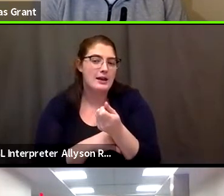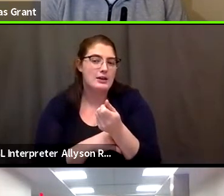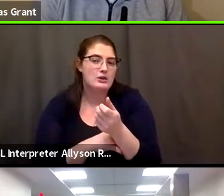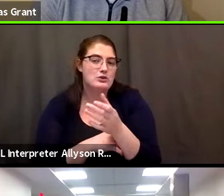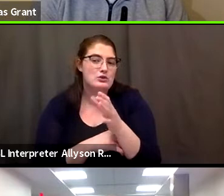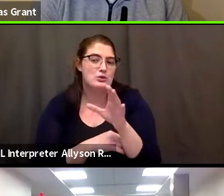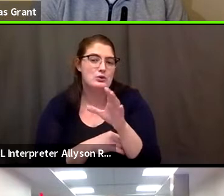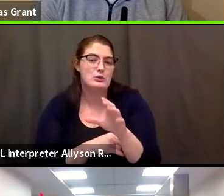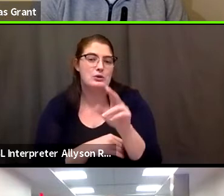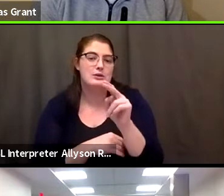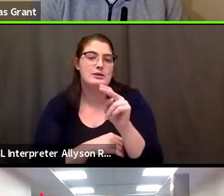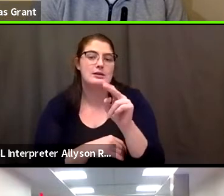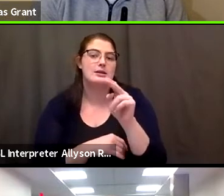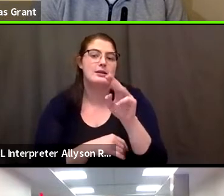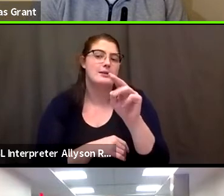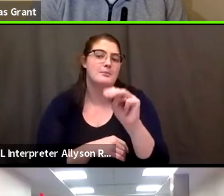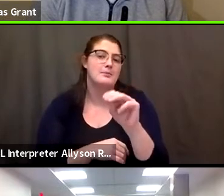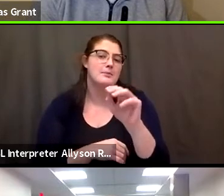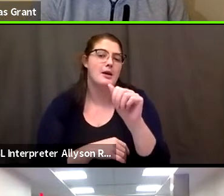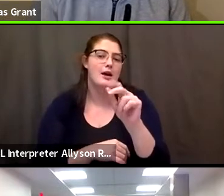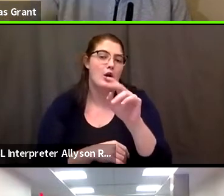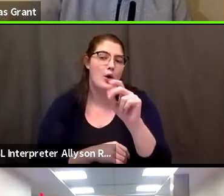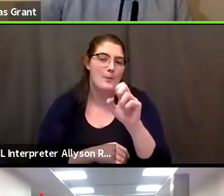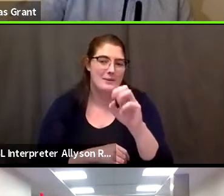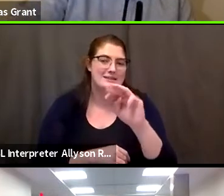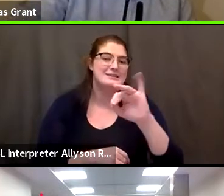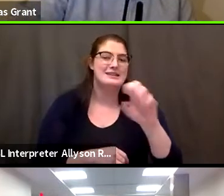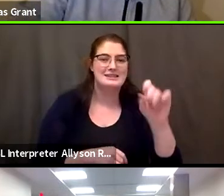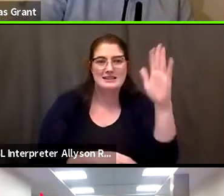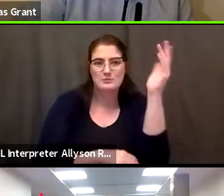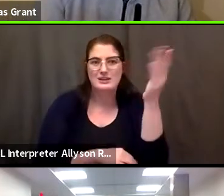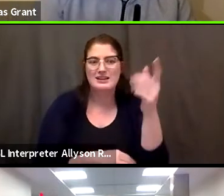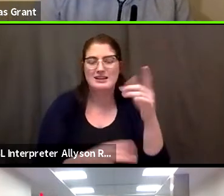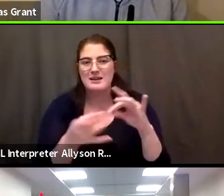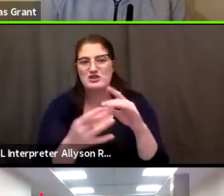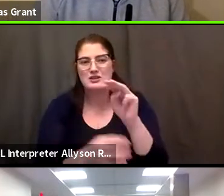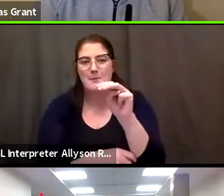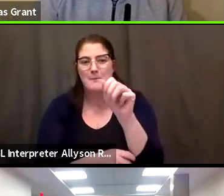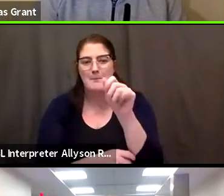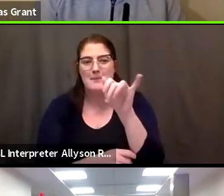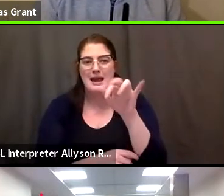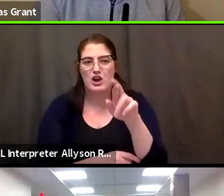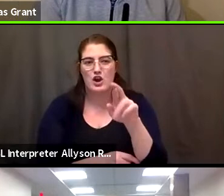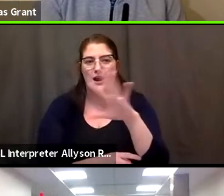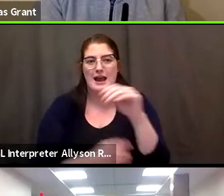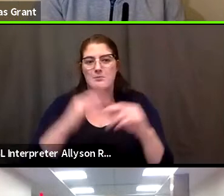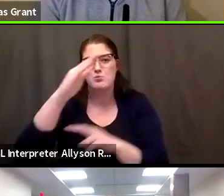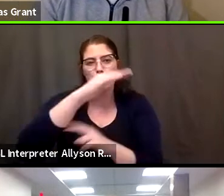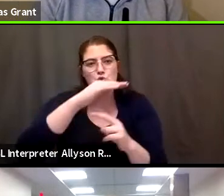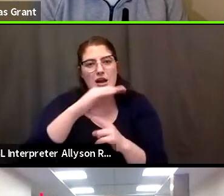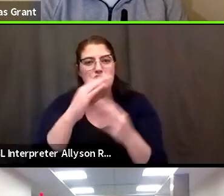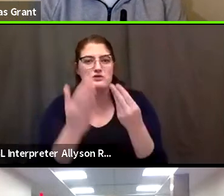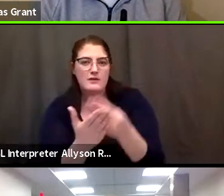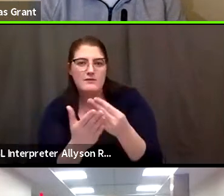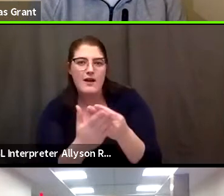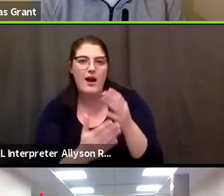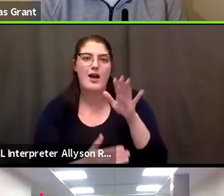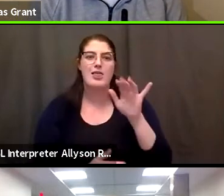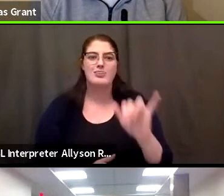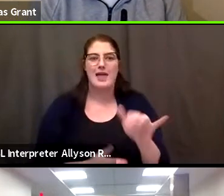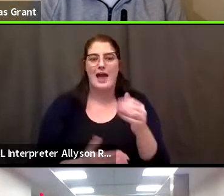presentation. He mentioned the mayor and the bridge fund, and that was a fund